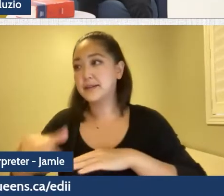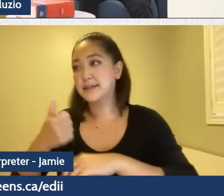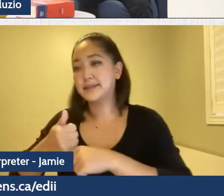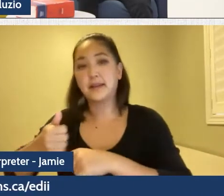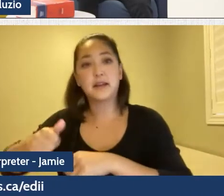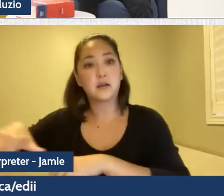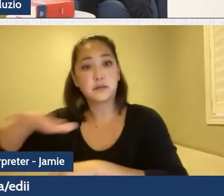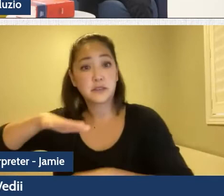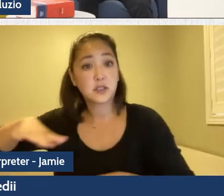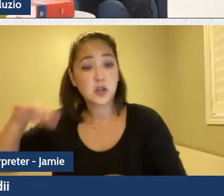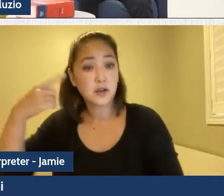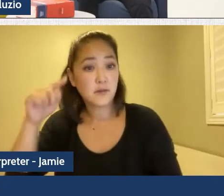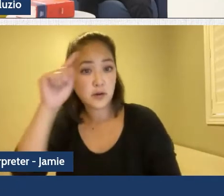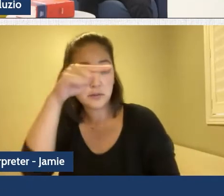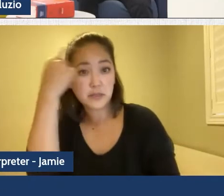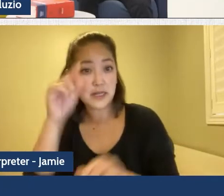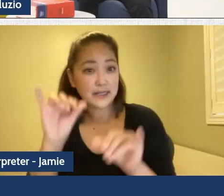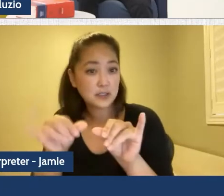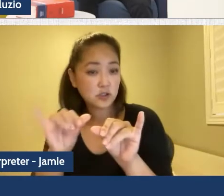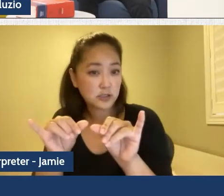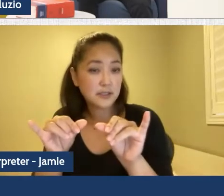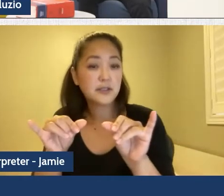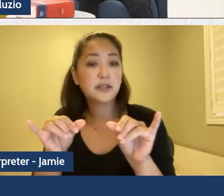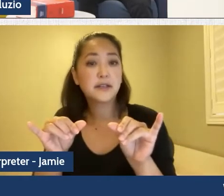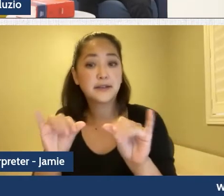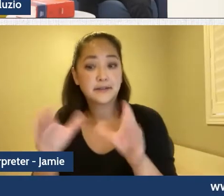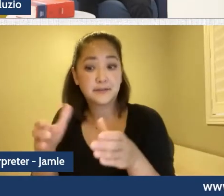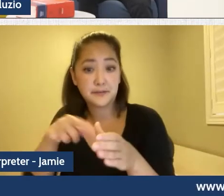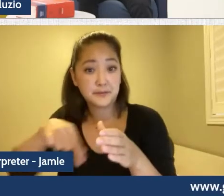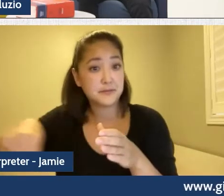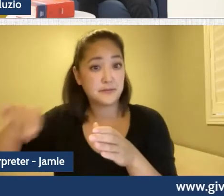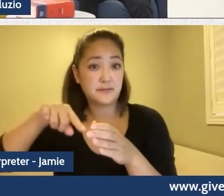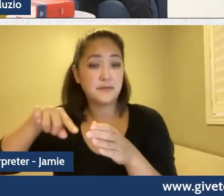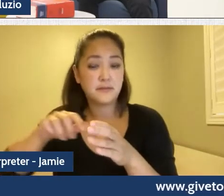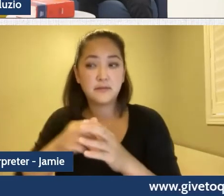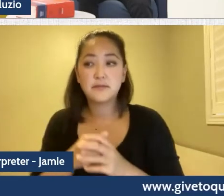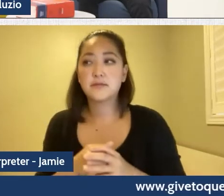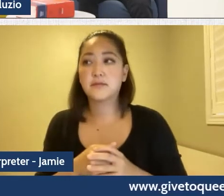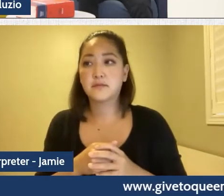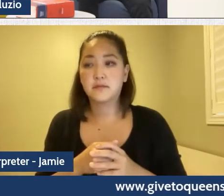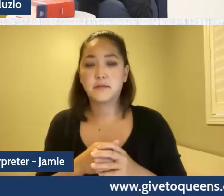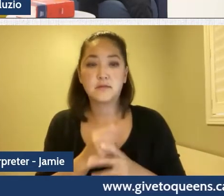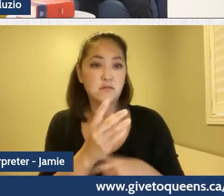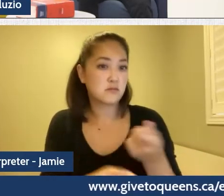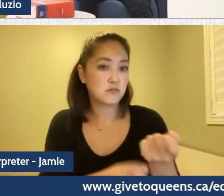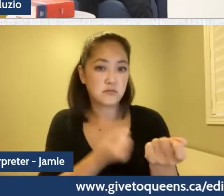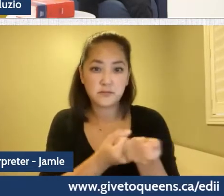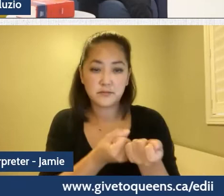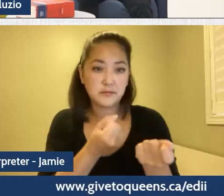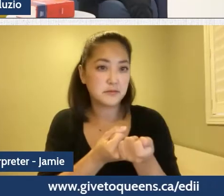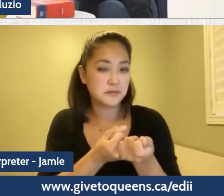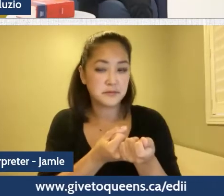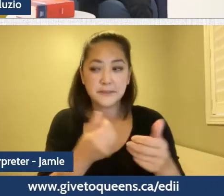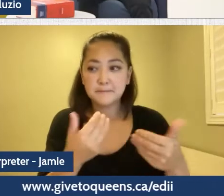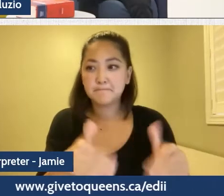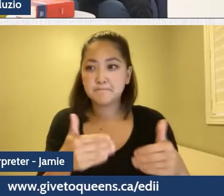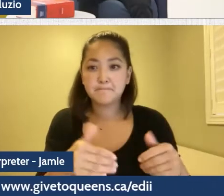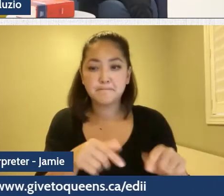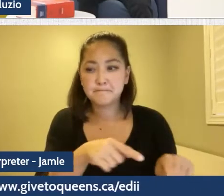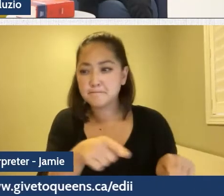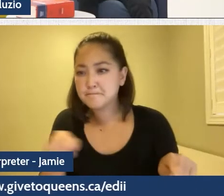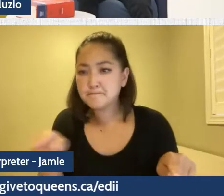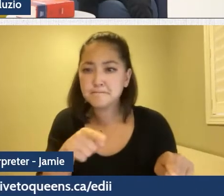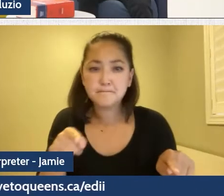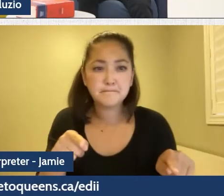for a Black engineering group. We're supporting more of our efforts around finding pathways